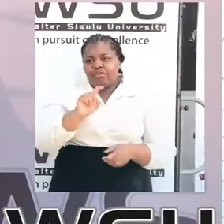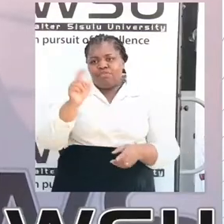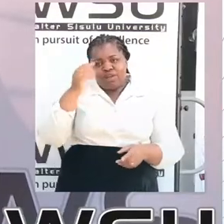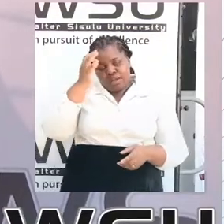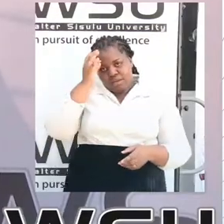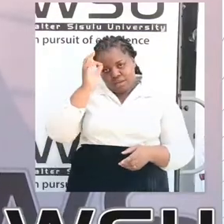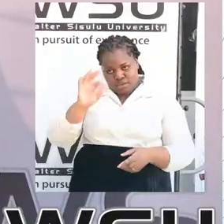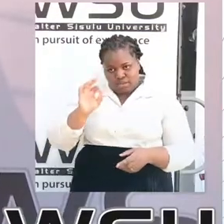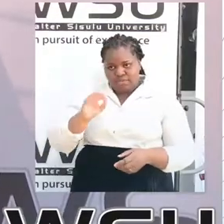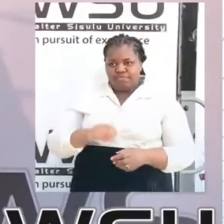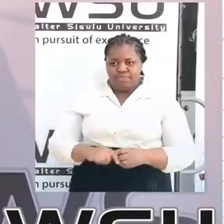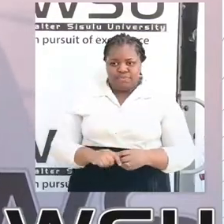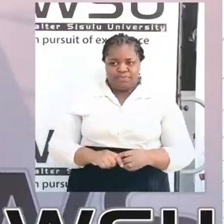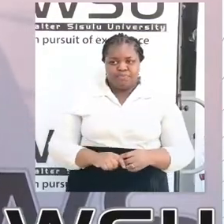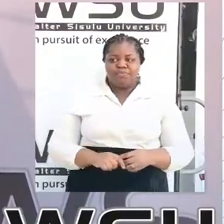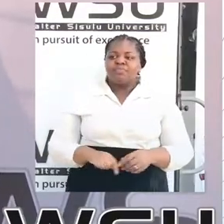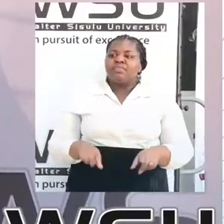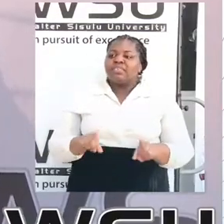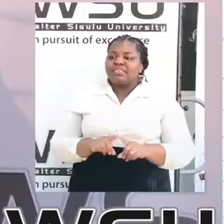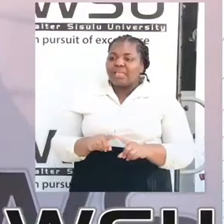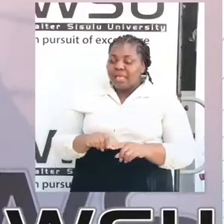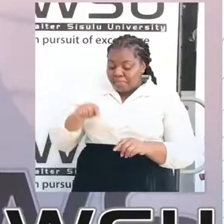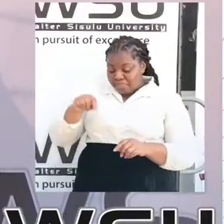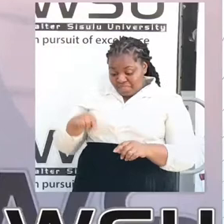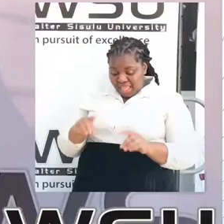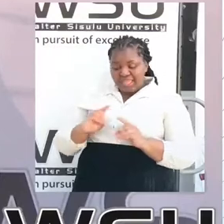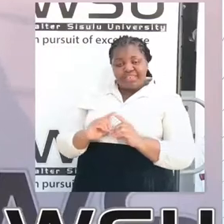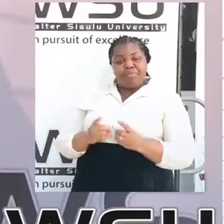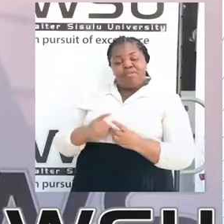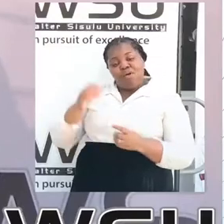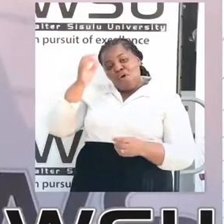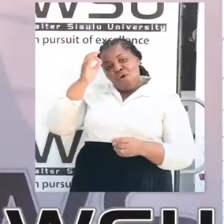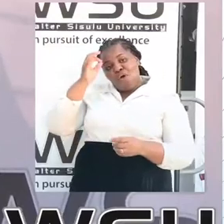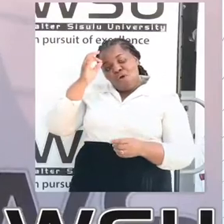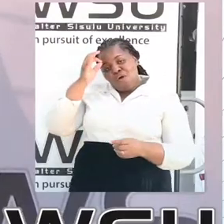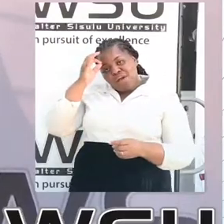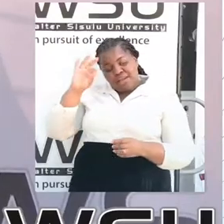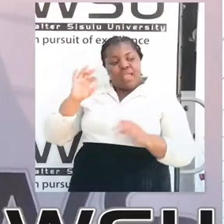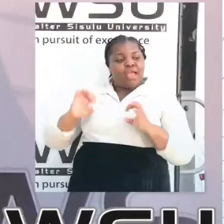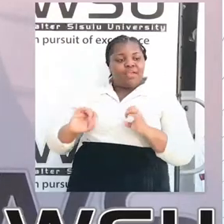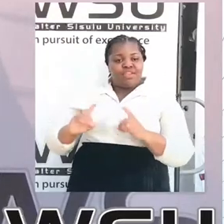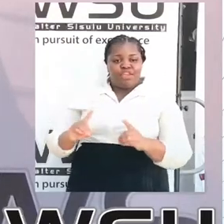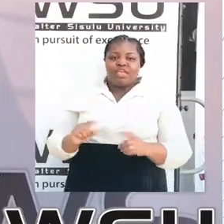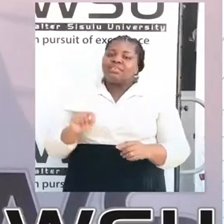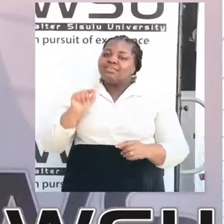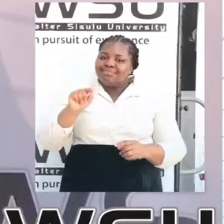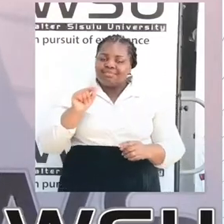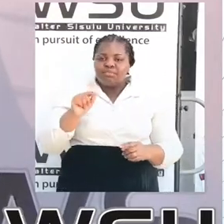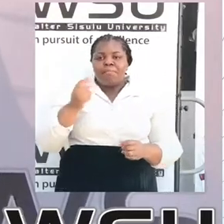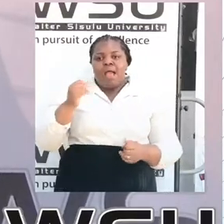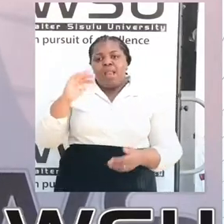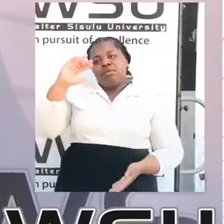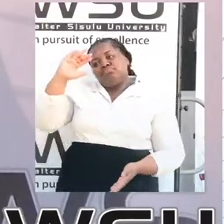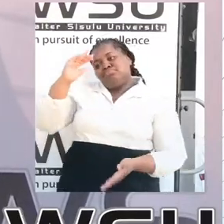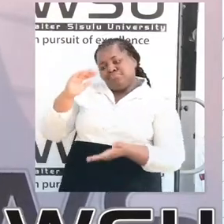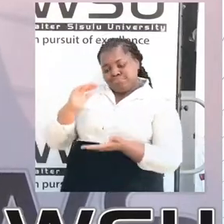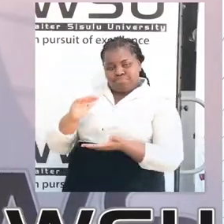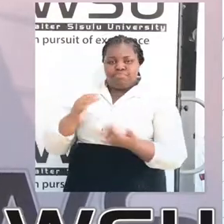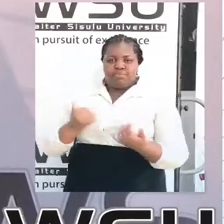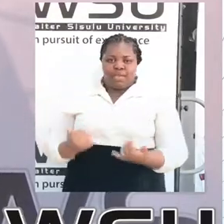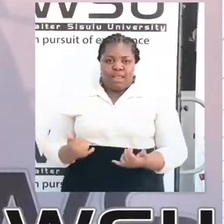karhulumente. Neli lisebe likarhulumente lezemfundo. Urhulumente uyayiphungula